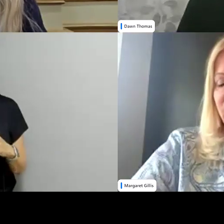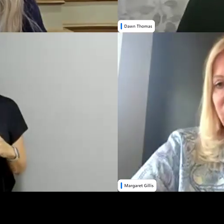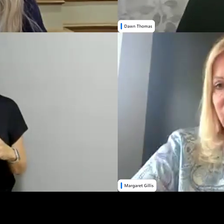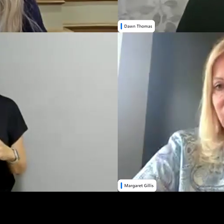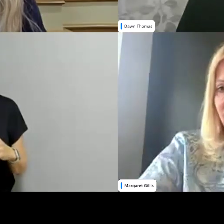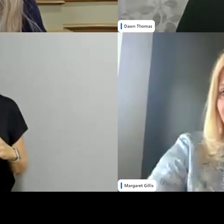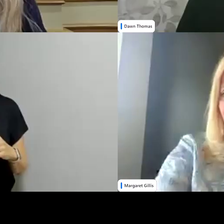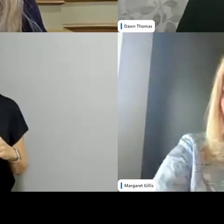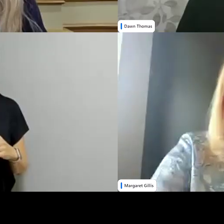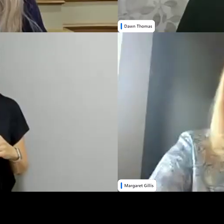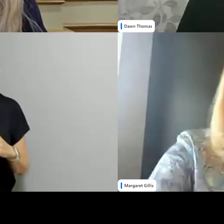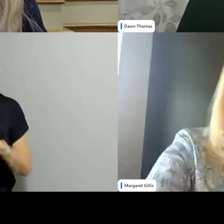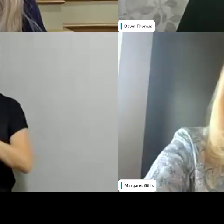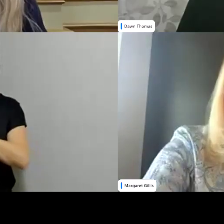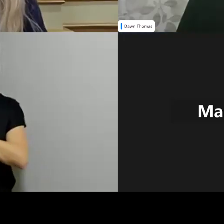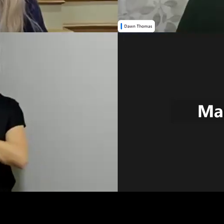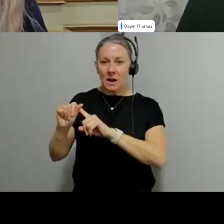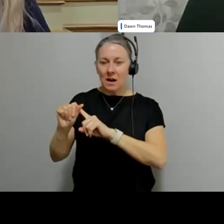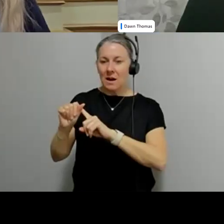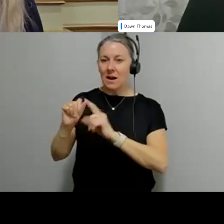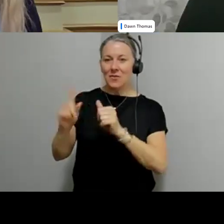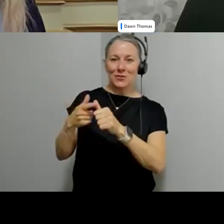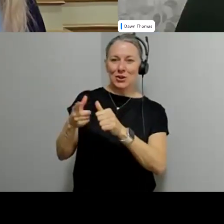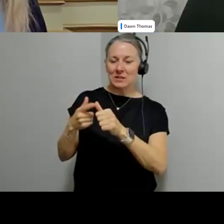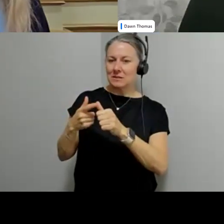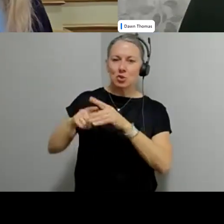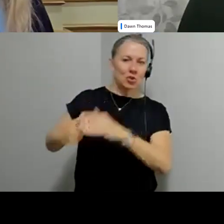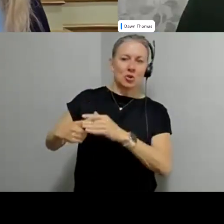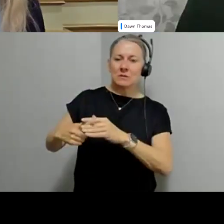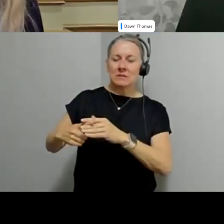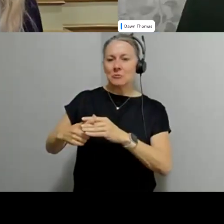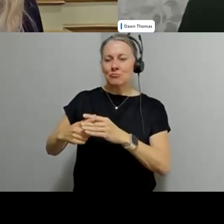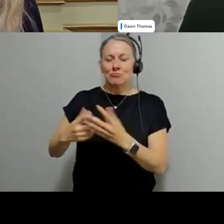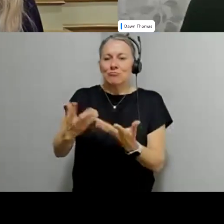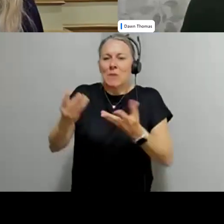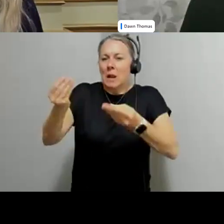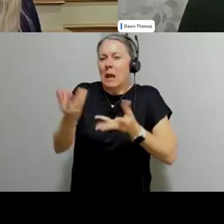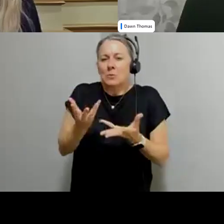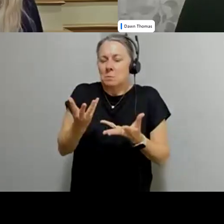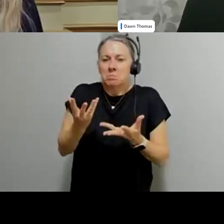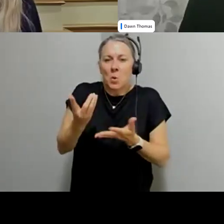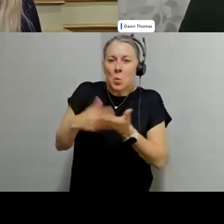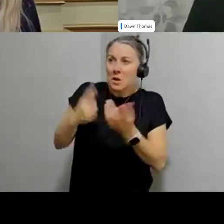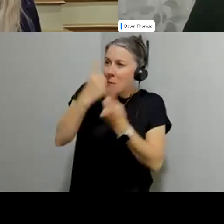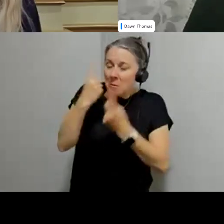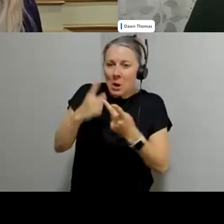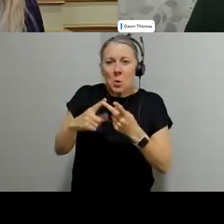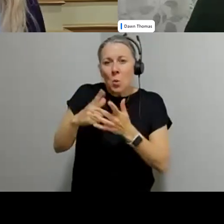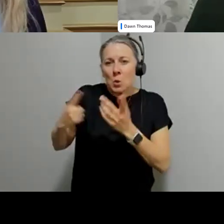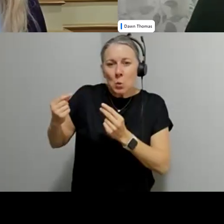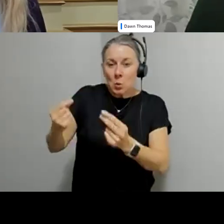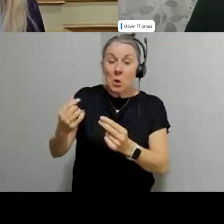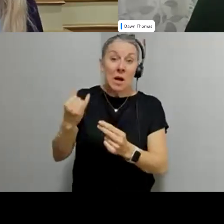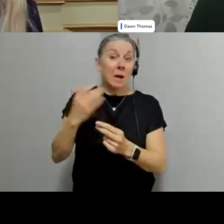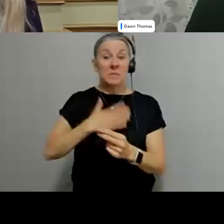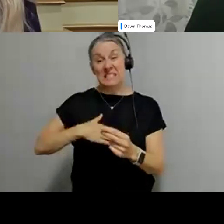Moira to take the stage a little bit, give us a little bit of a kickoff. Tell us what you're thinking about, what you've been doing, and please, if you don't promote your book,